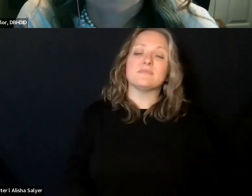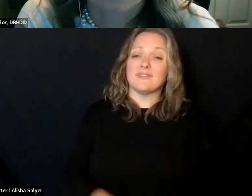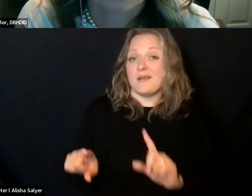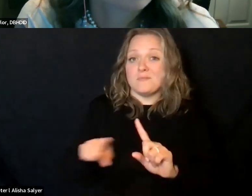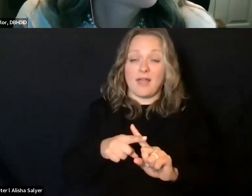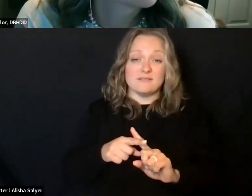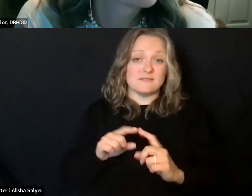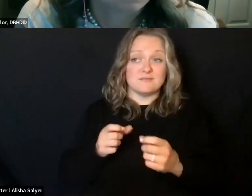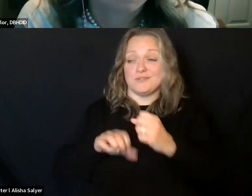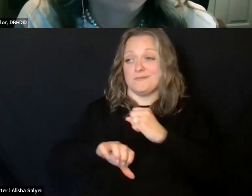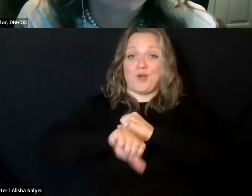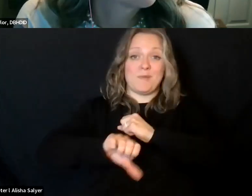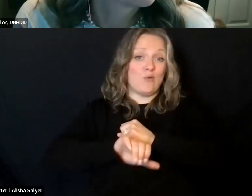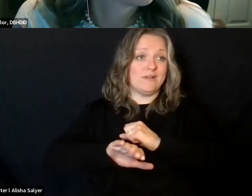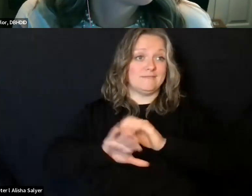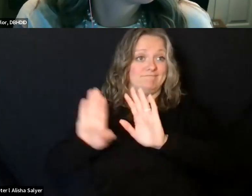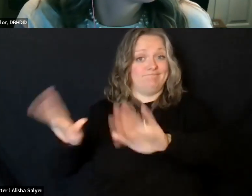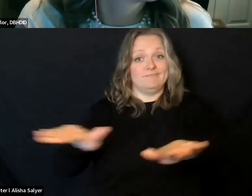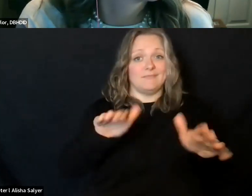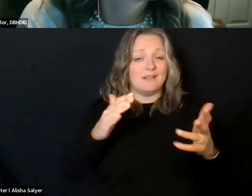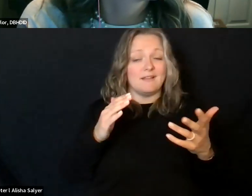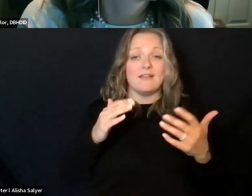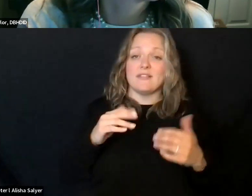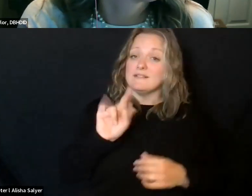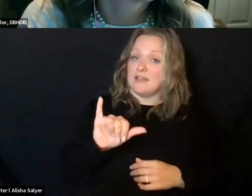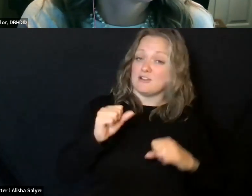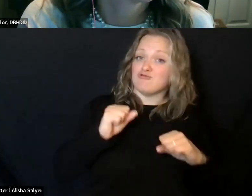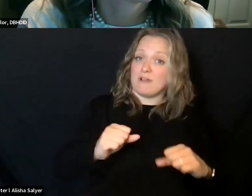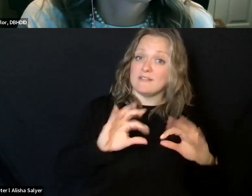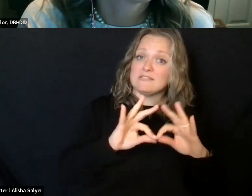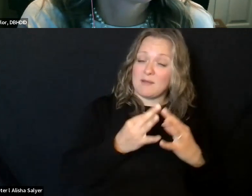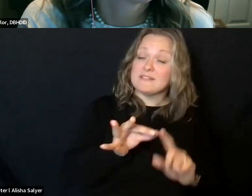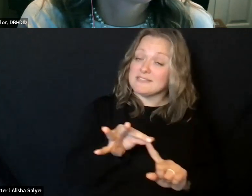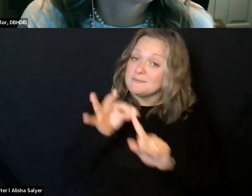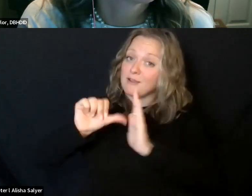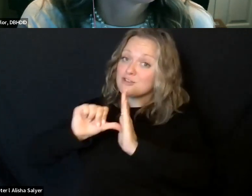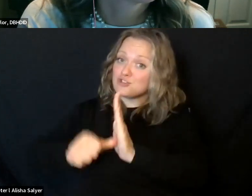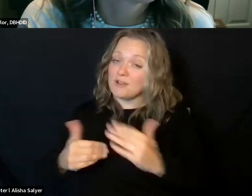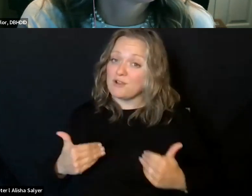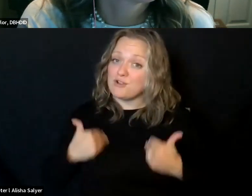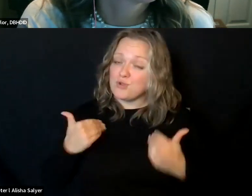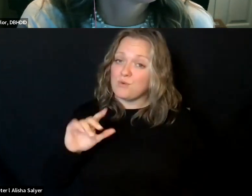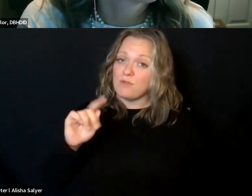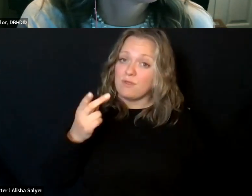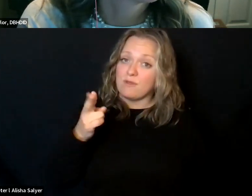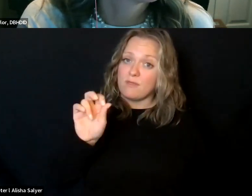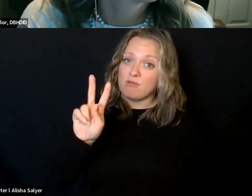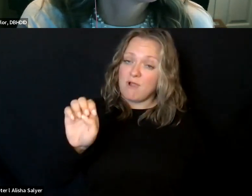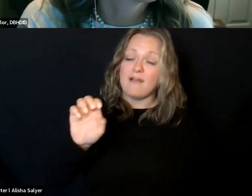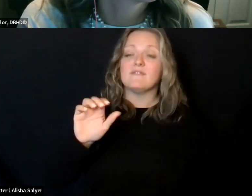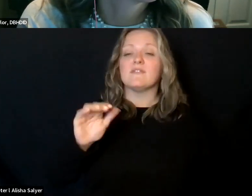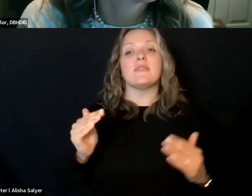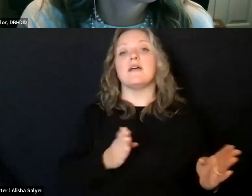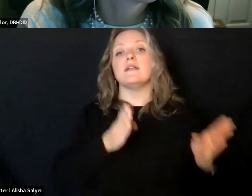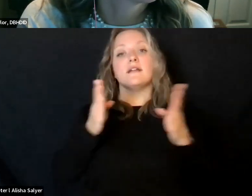promoting Kentucky Strengthening Families, especially the Youth Thrive. And then that leadership level, that's